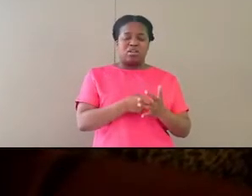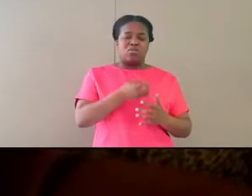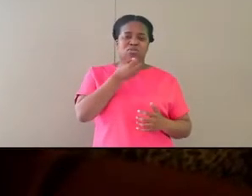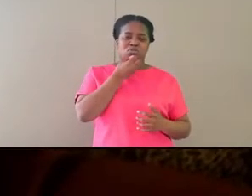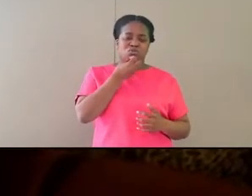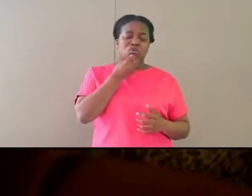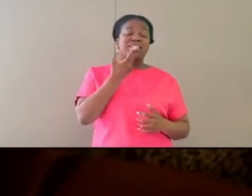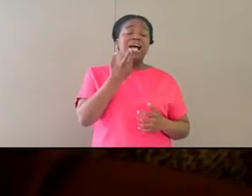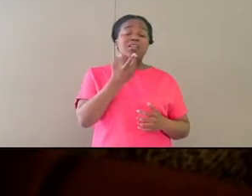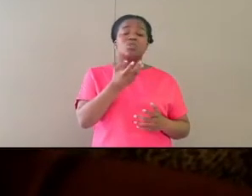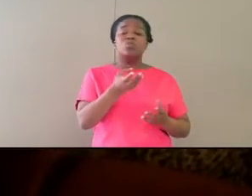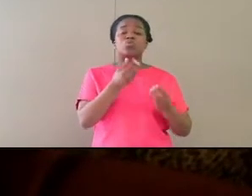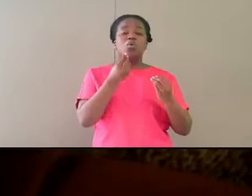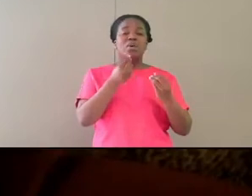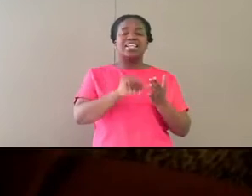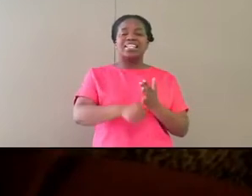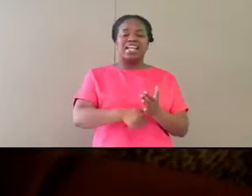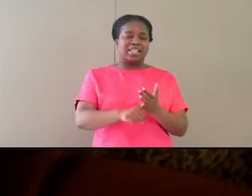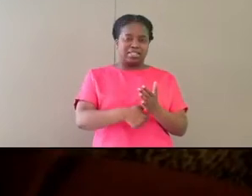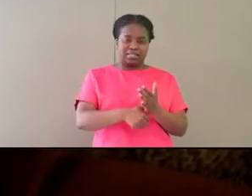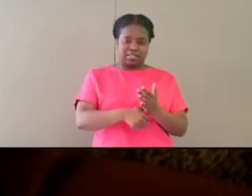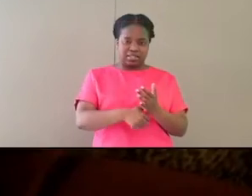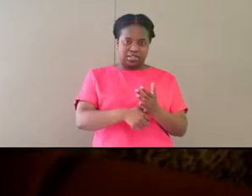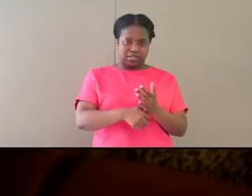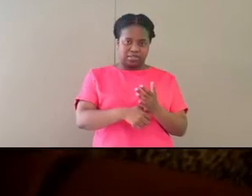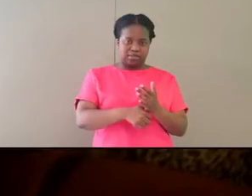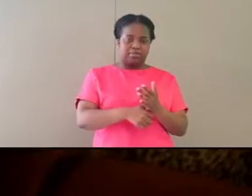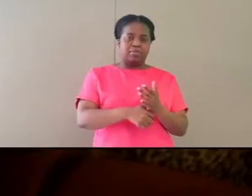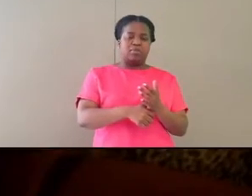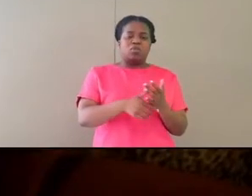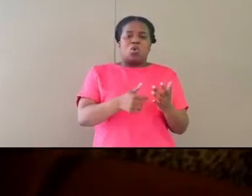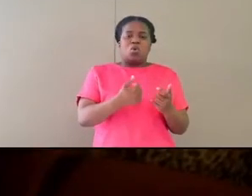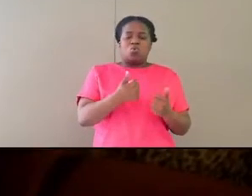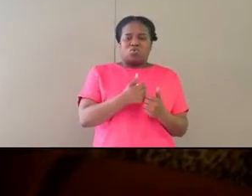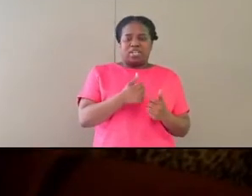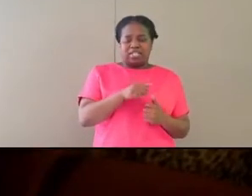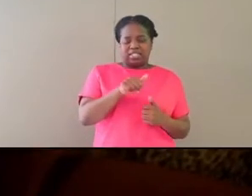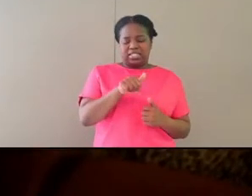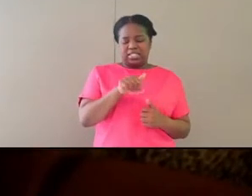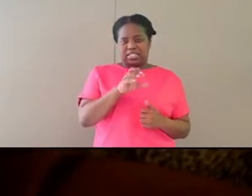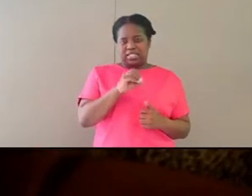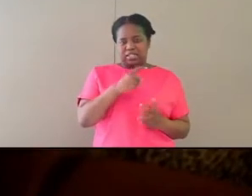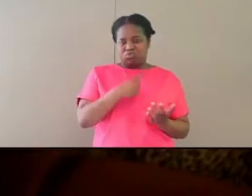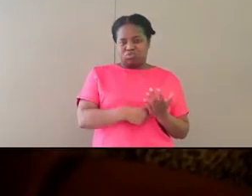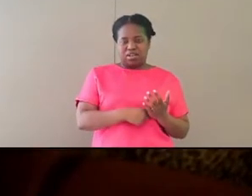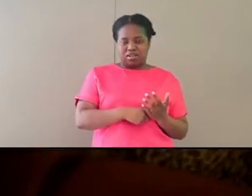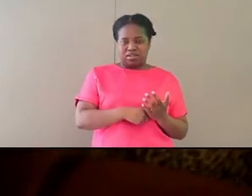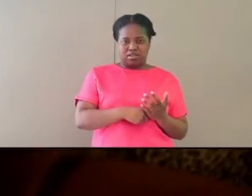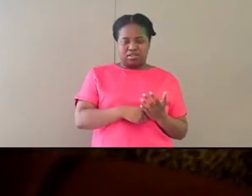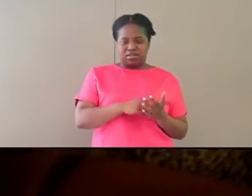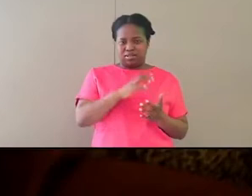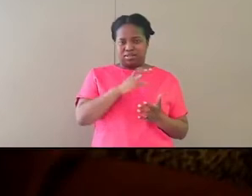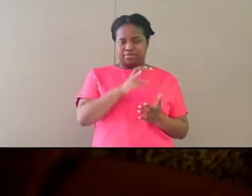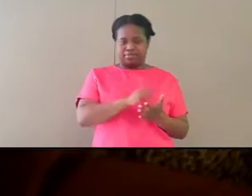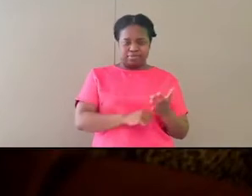that grant that they need to buy the groceries. So in future, can that be